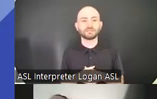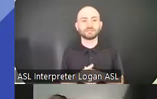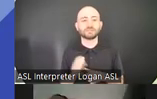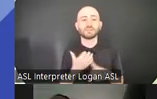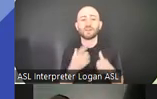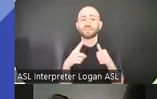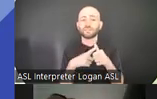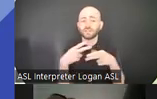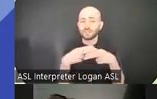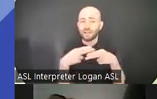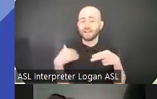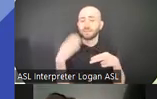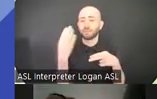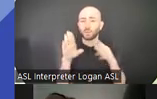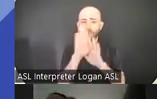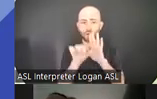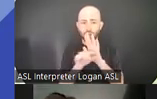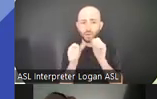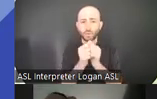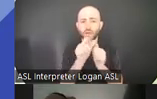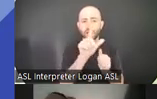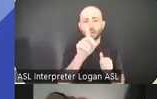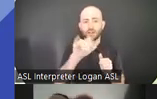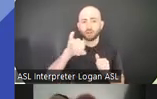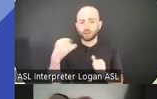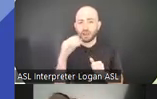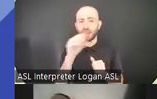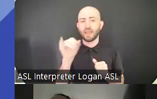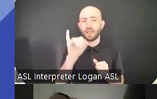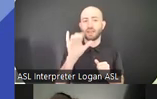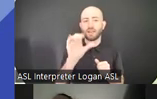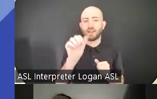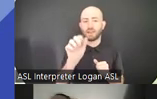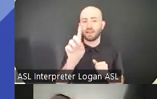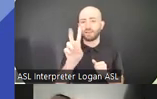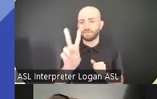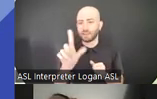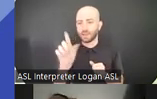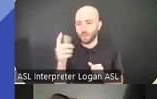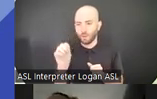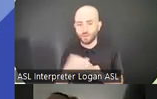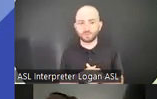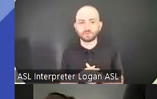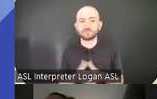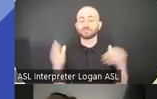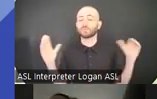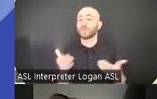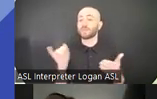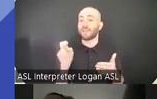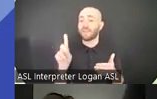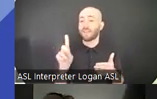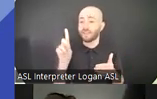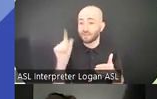a blue background with the IDJ and ICADV logos. Welcome to Indiana Disabilities